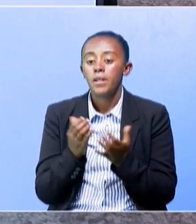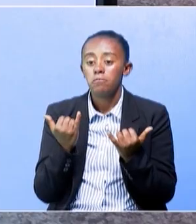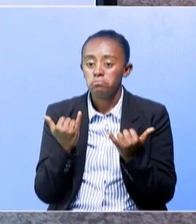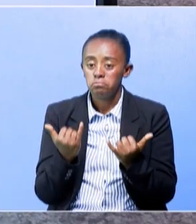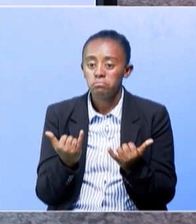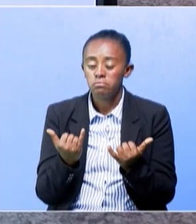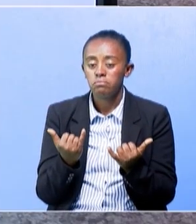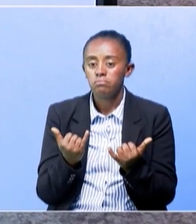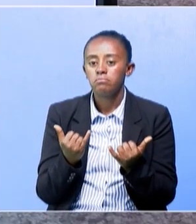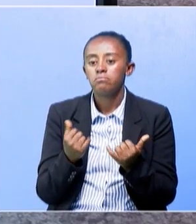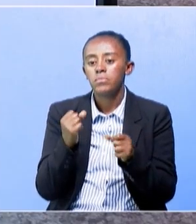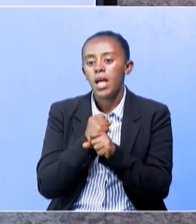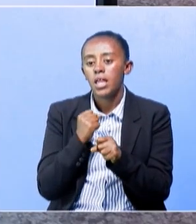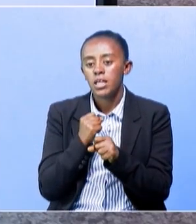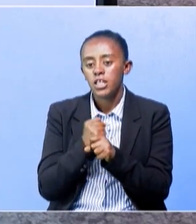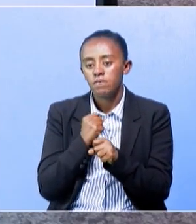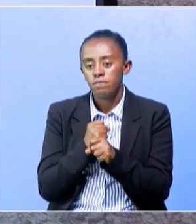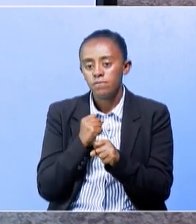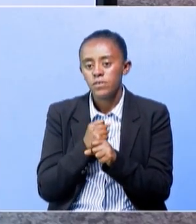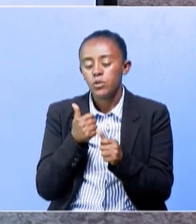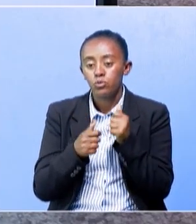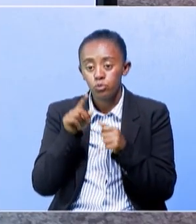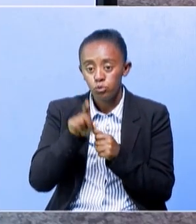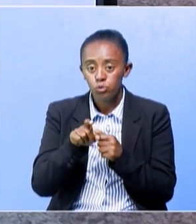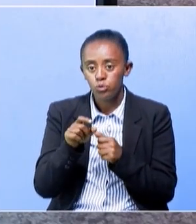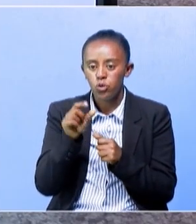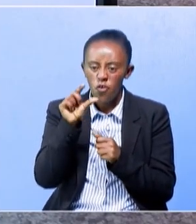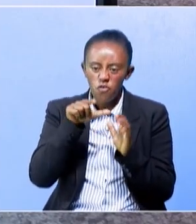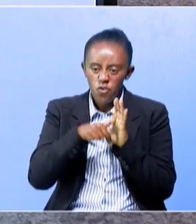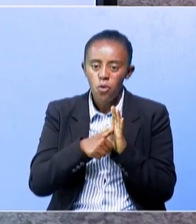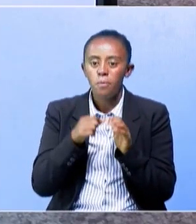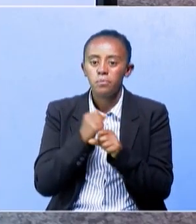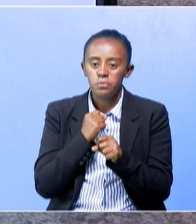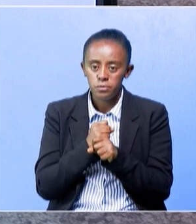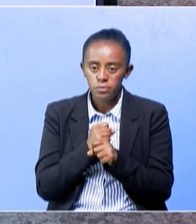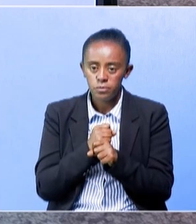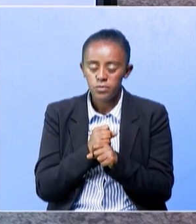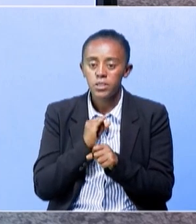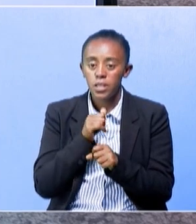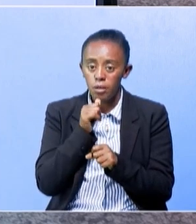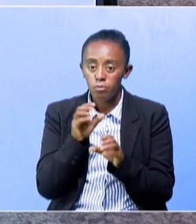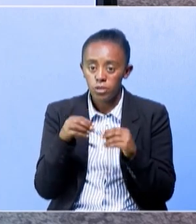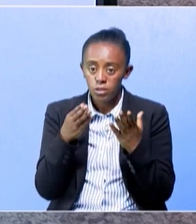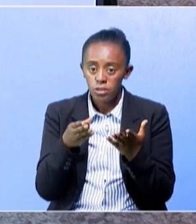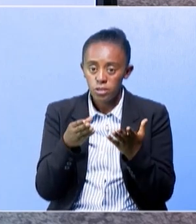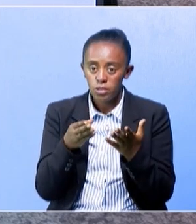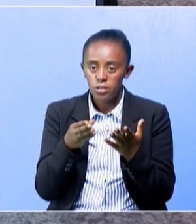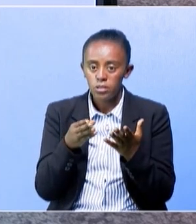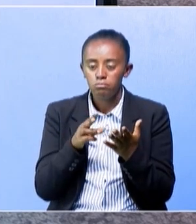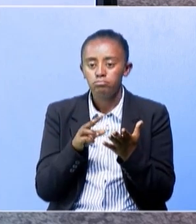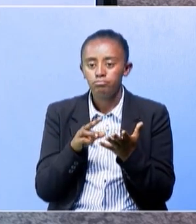give you an activity which should be done within a few minutes. I'm going to give you the